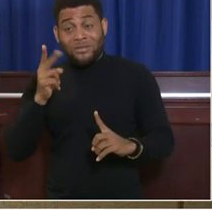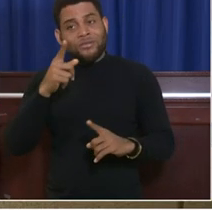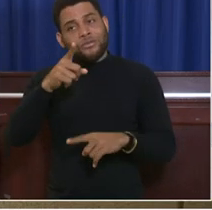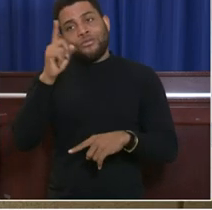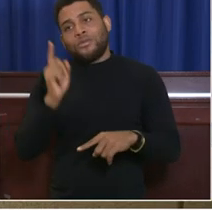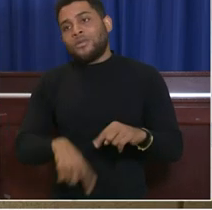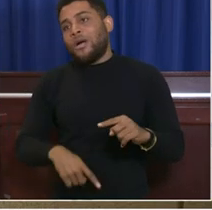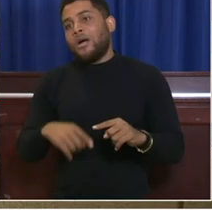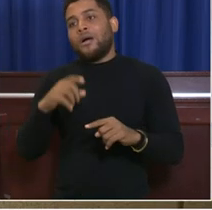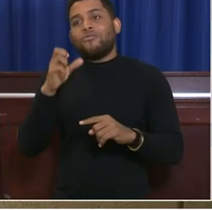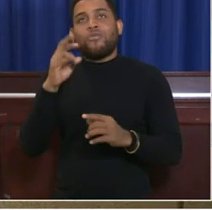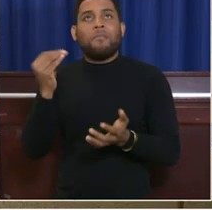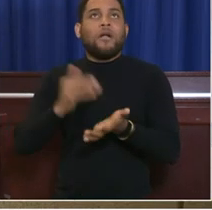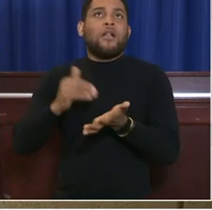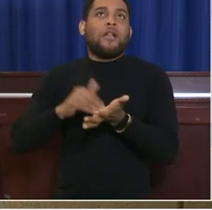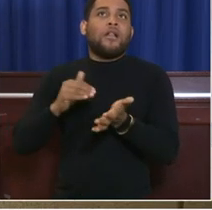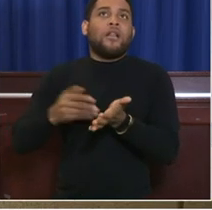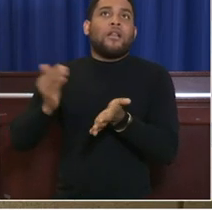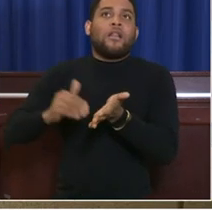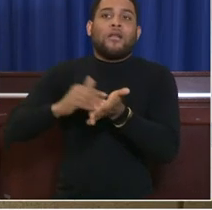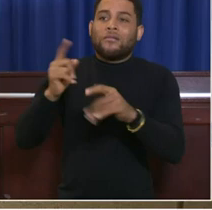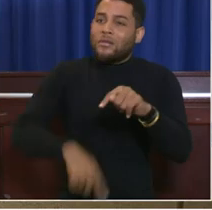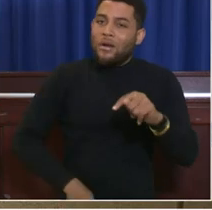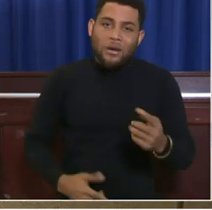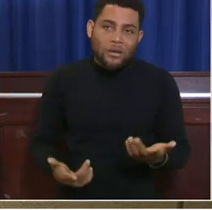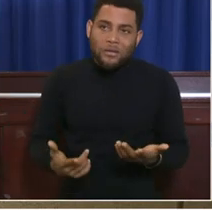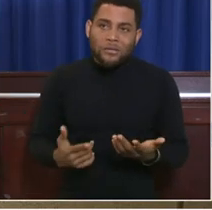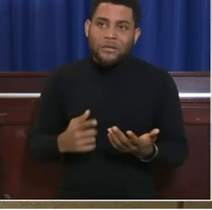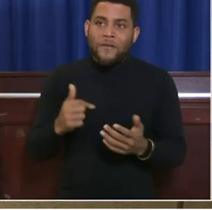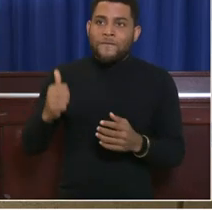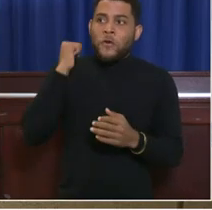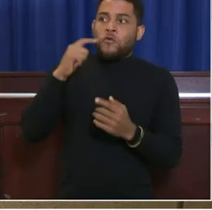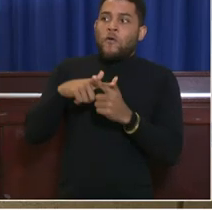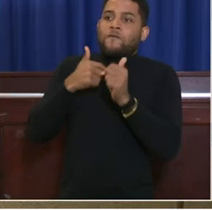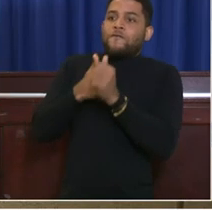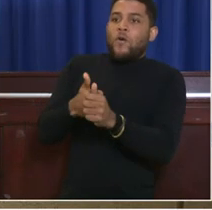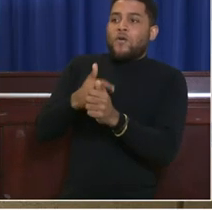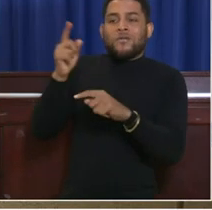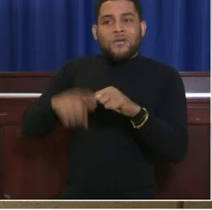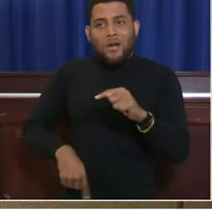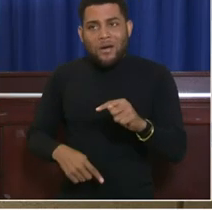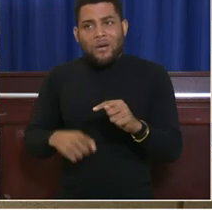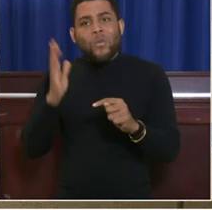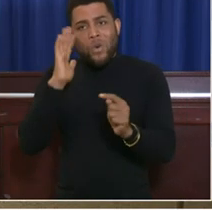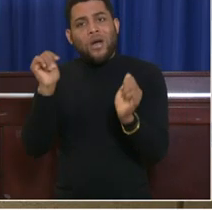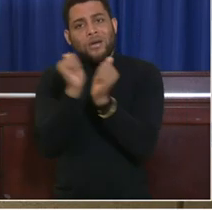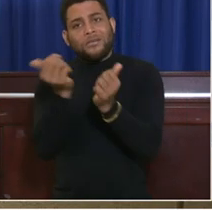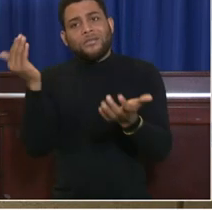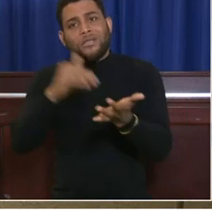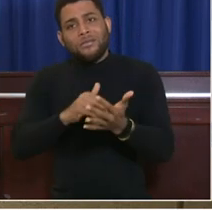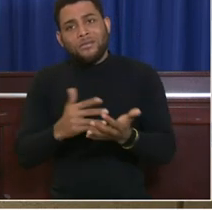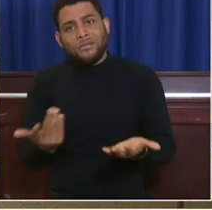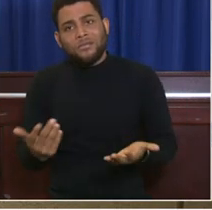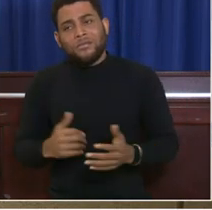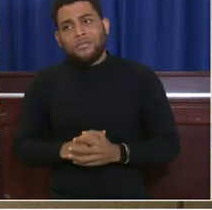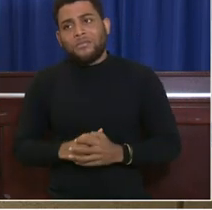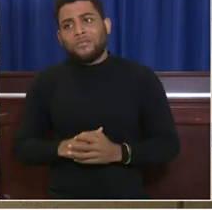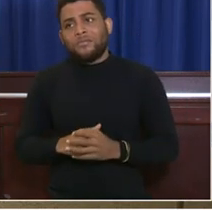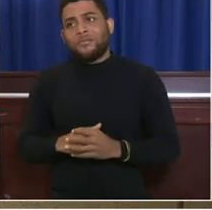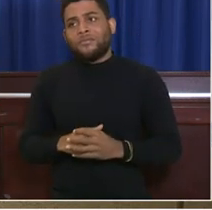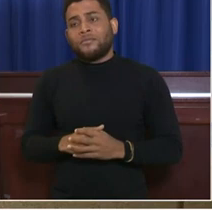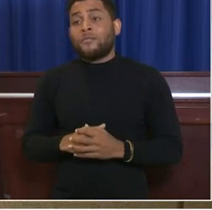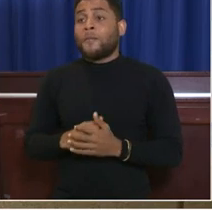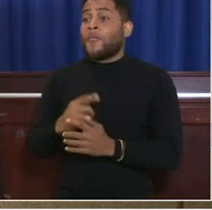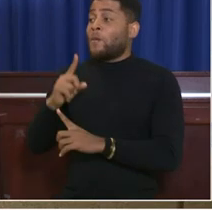today. Yes. Odds that most or all of these people will be detained beyond their new court hearings